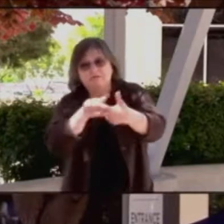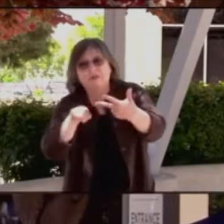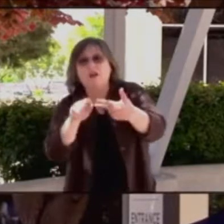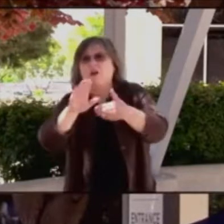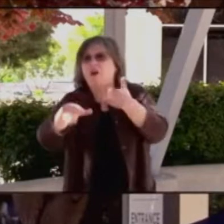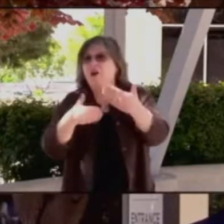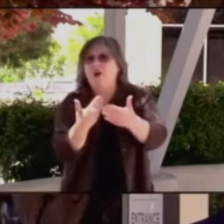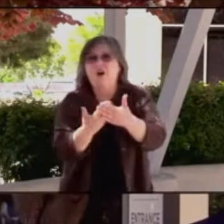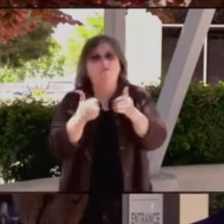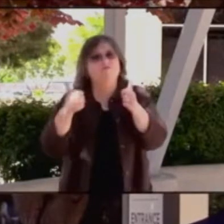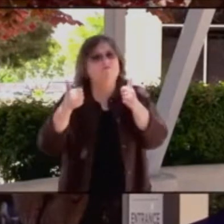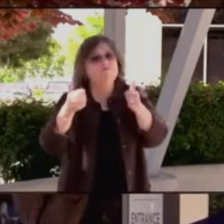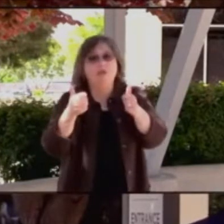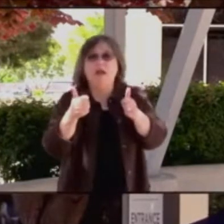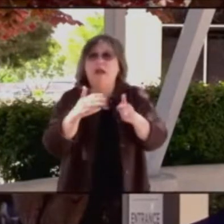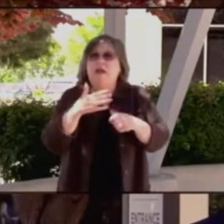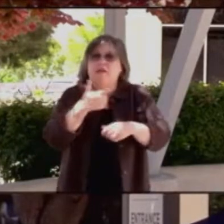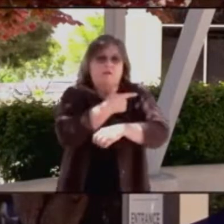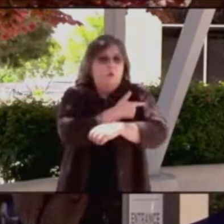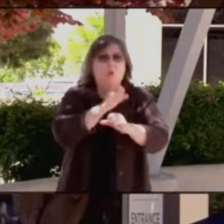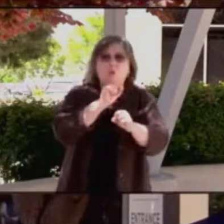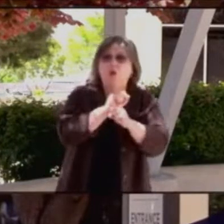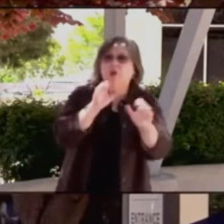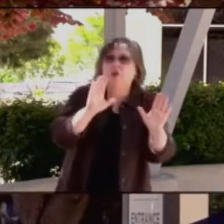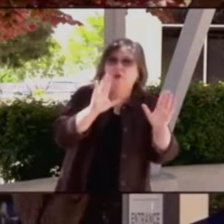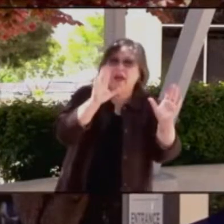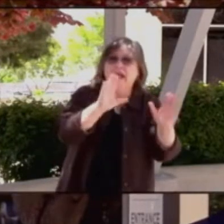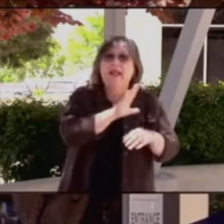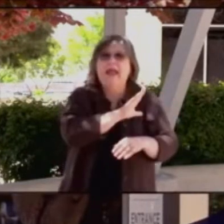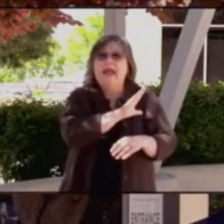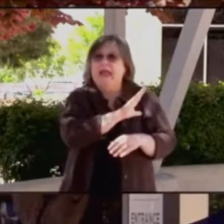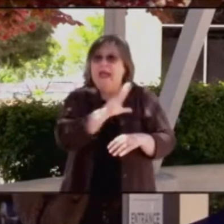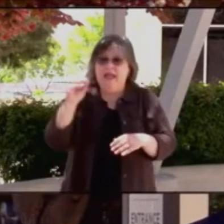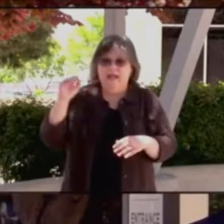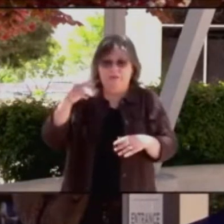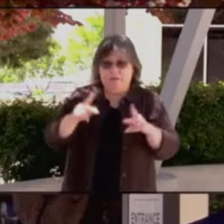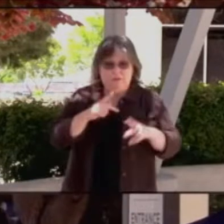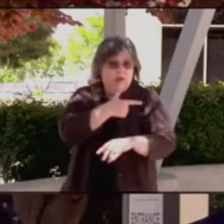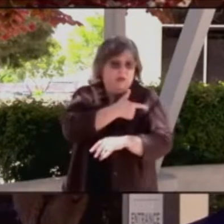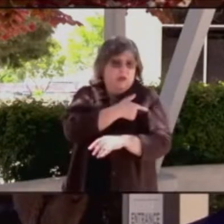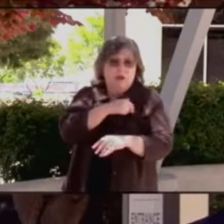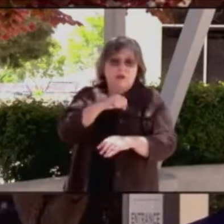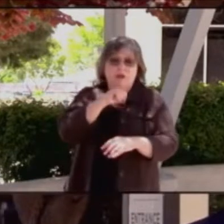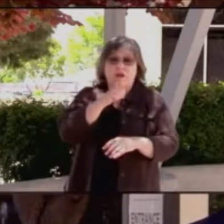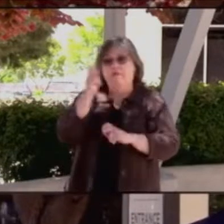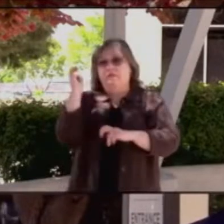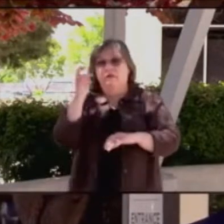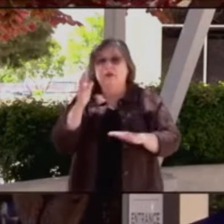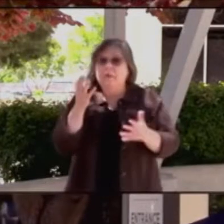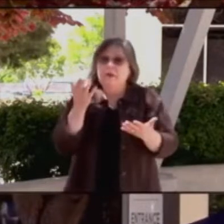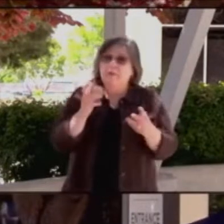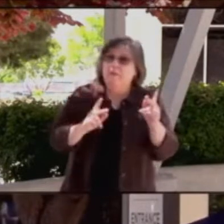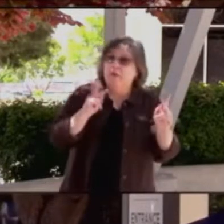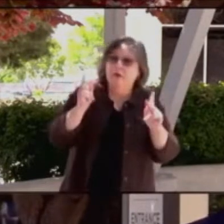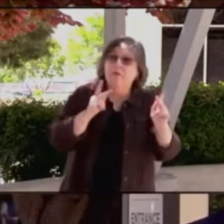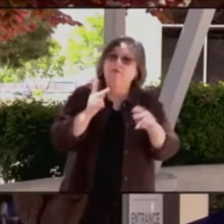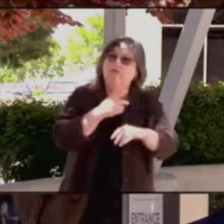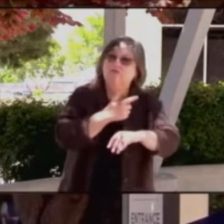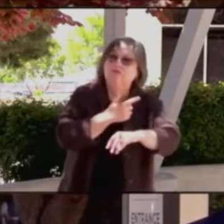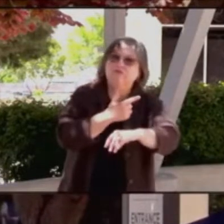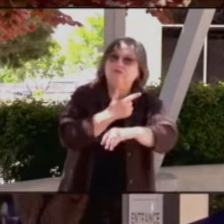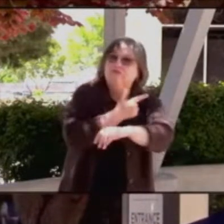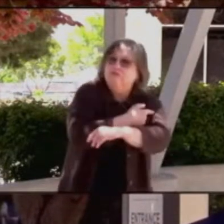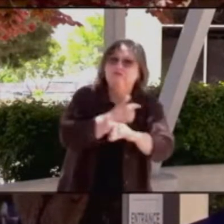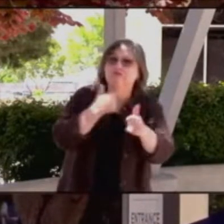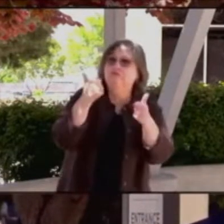are also confident that they prevent people from spreading COVID. That's somewhat new and